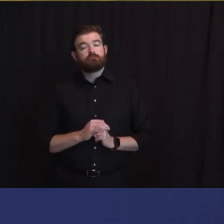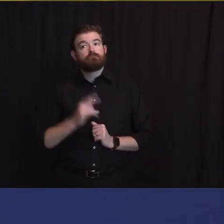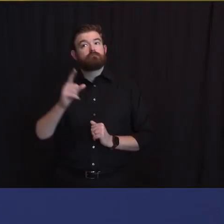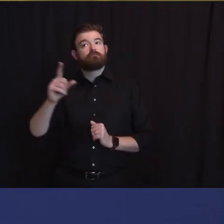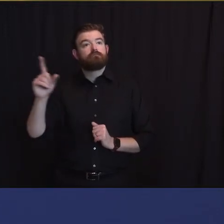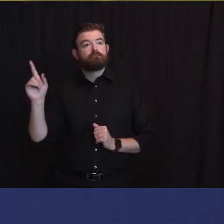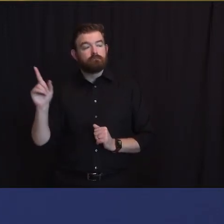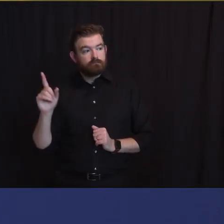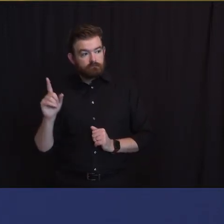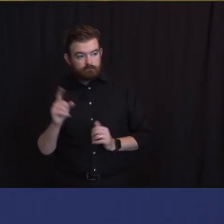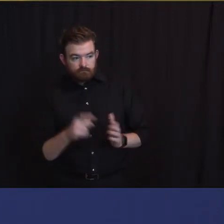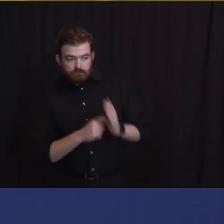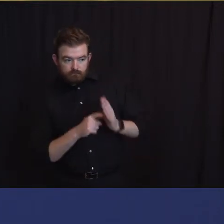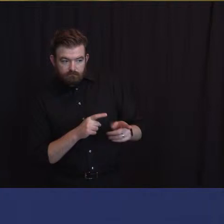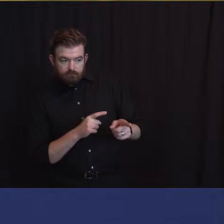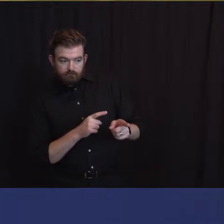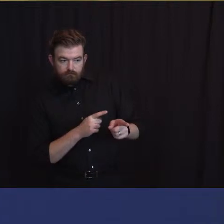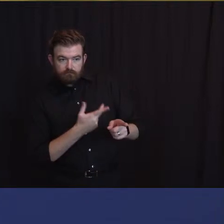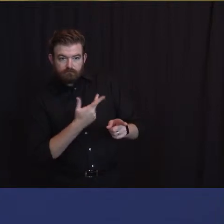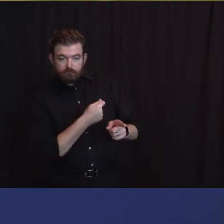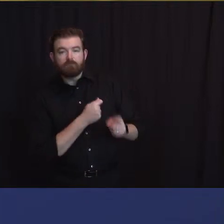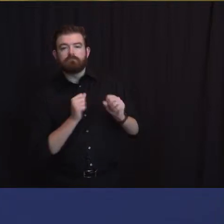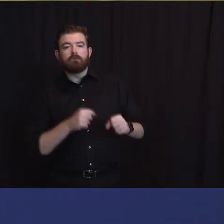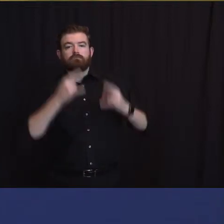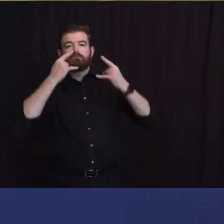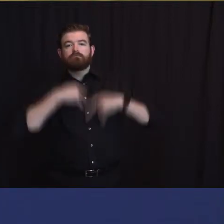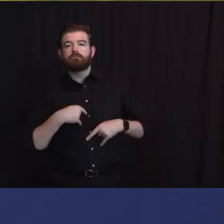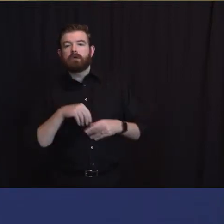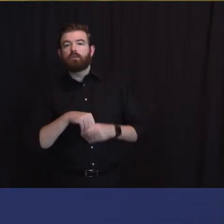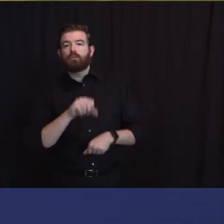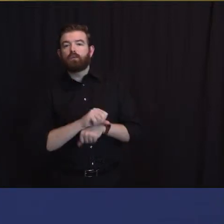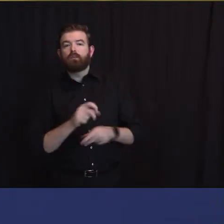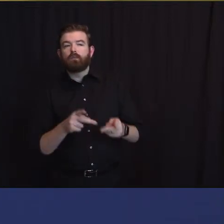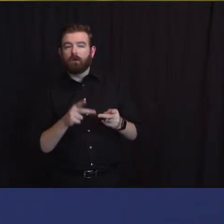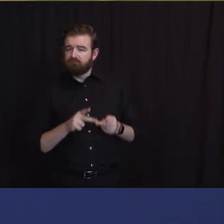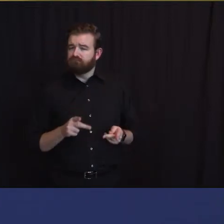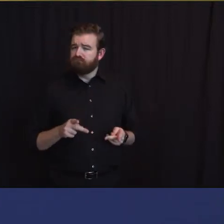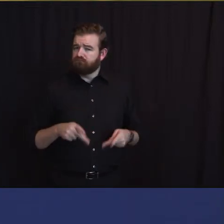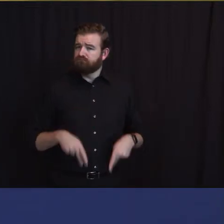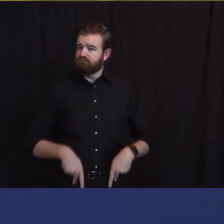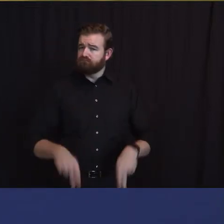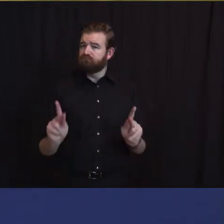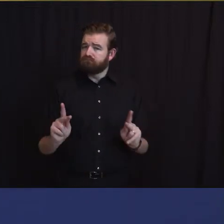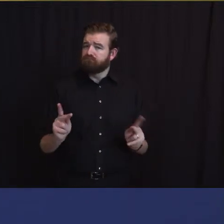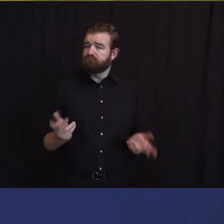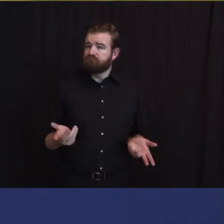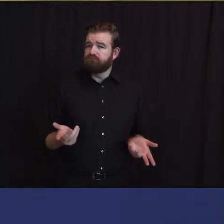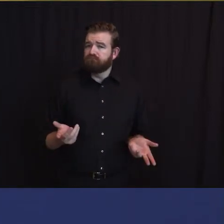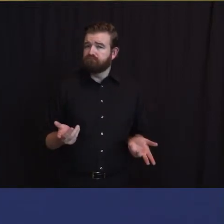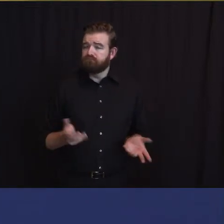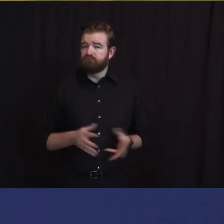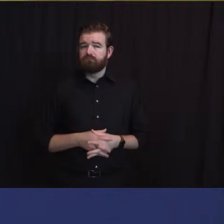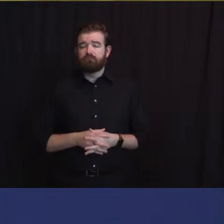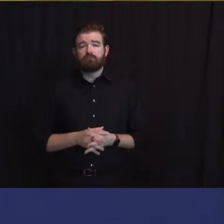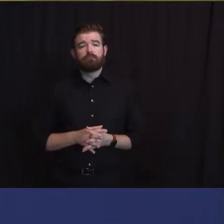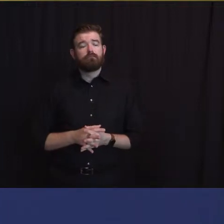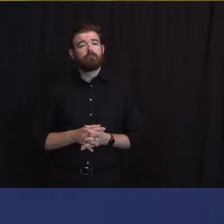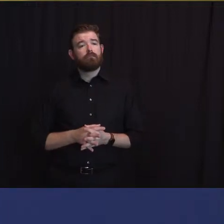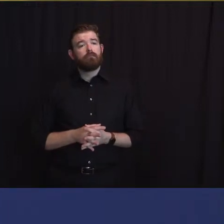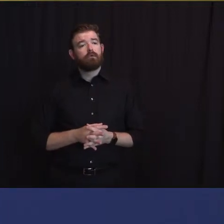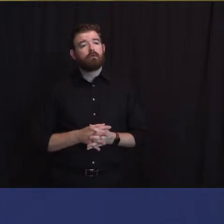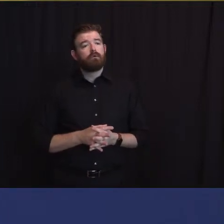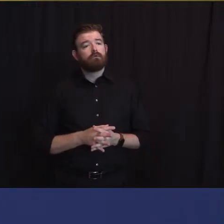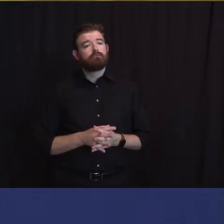Friday. And the other point, which you did not ask about, but to reiterate, we had one of our executive orders. I'm